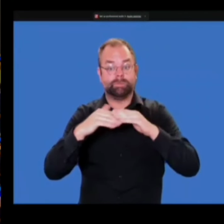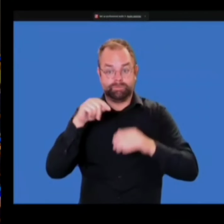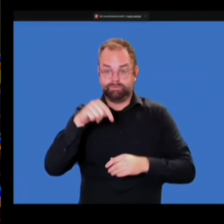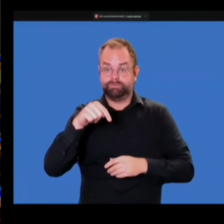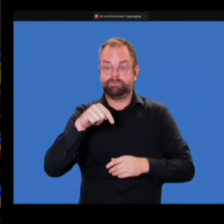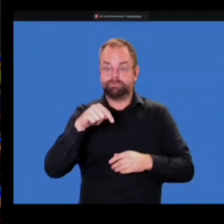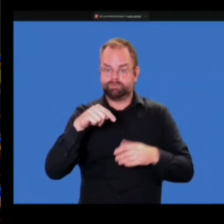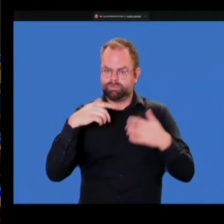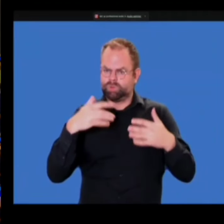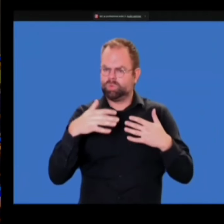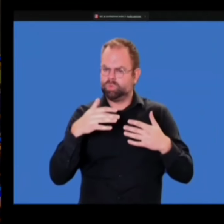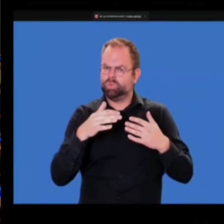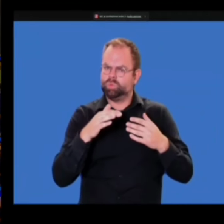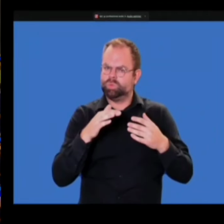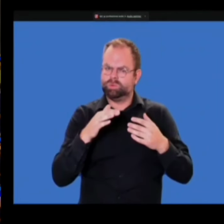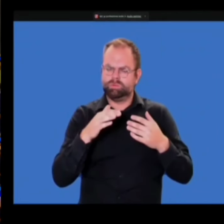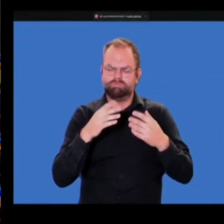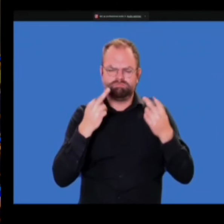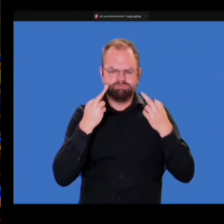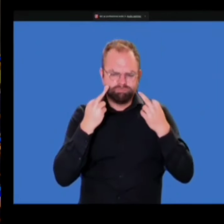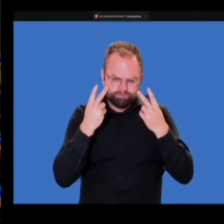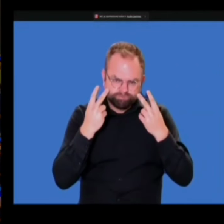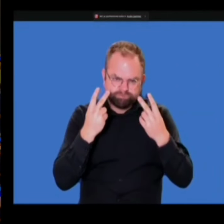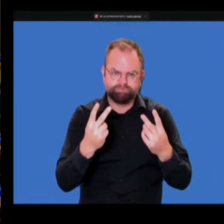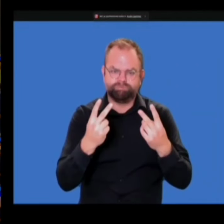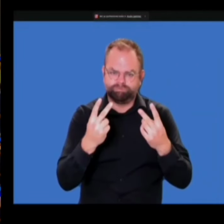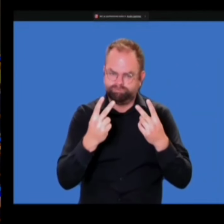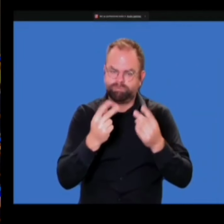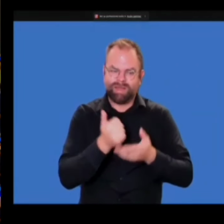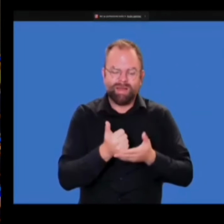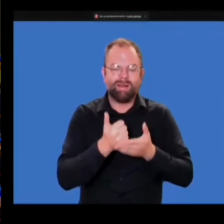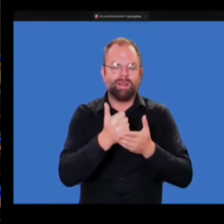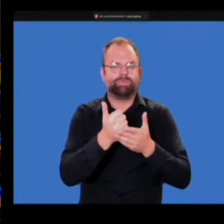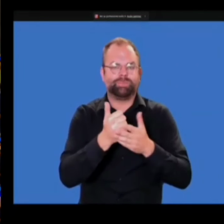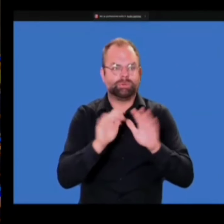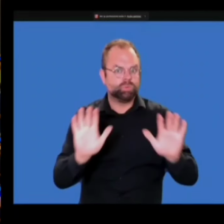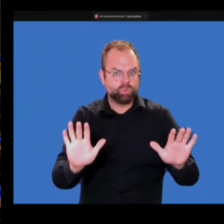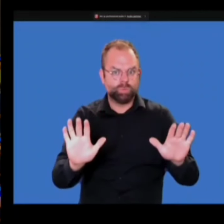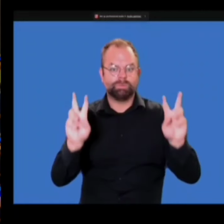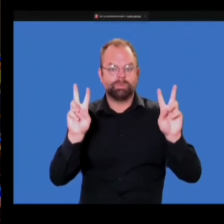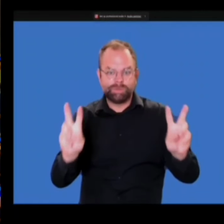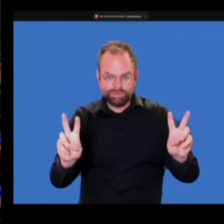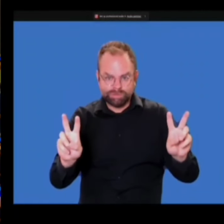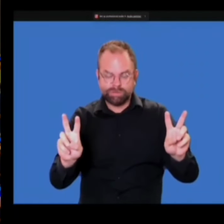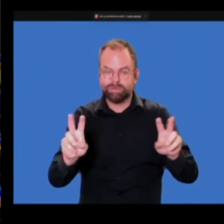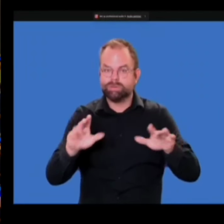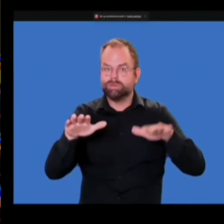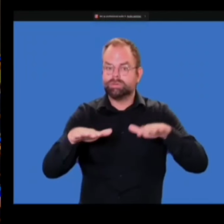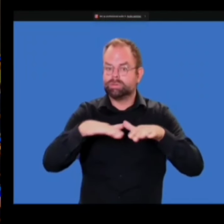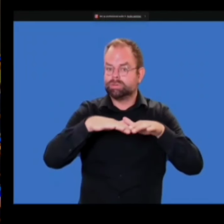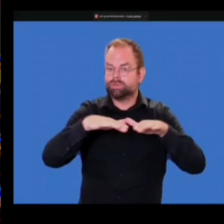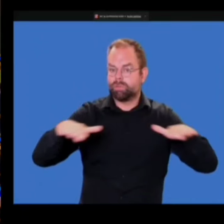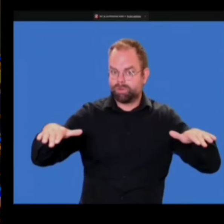and all member states for the continued commitment to advancing the ideas of multilateralism,